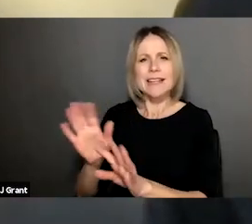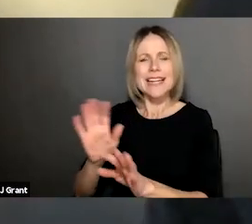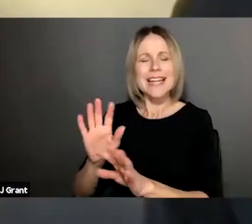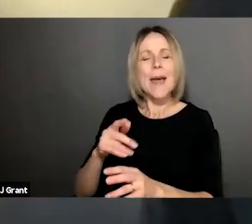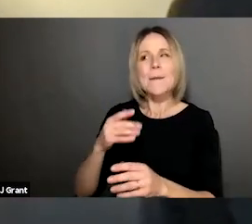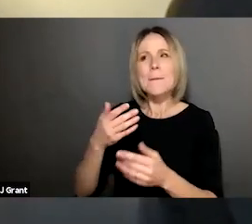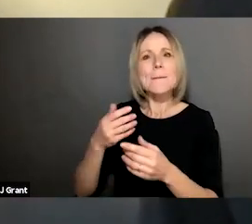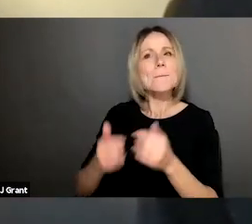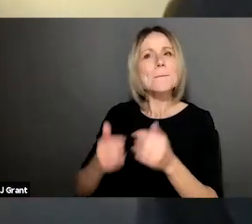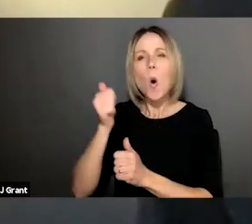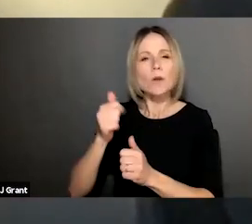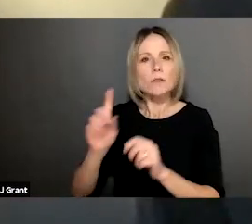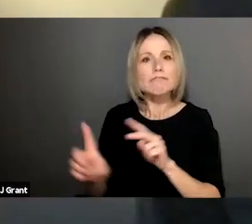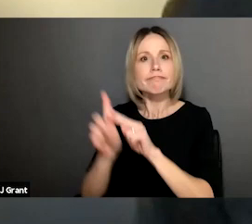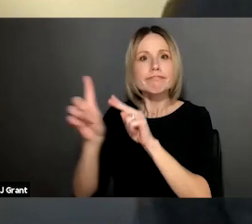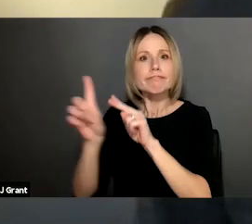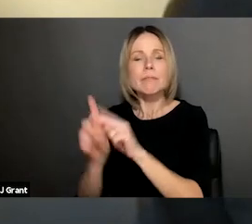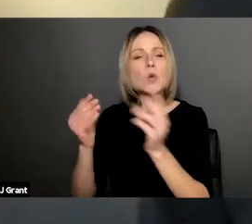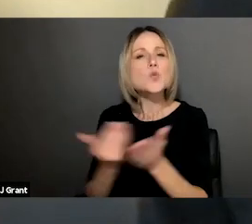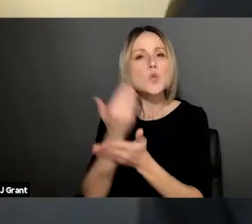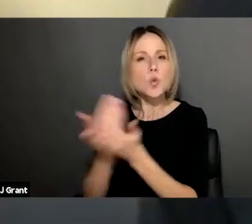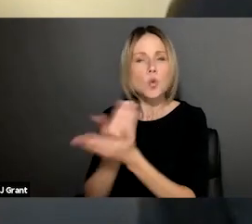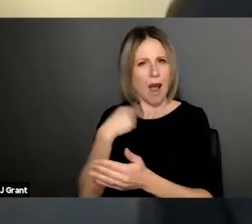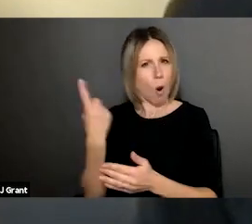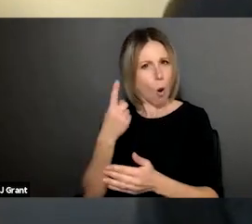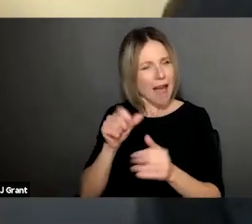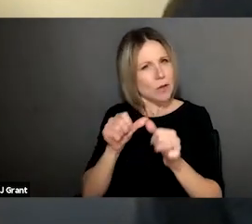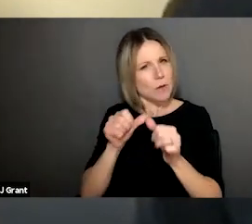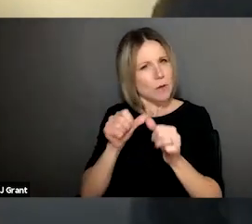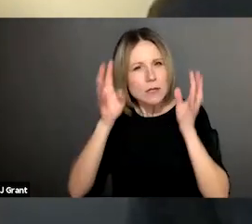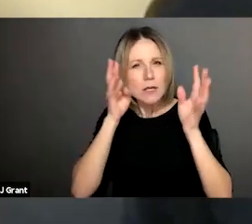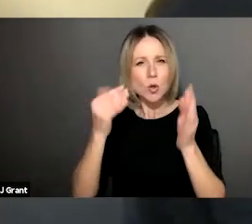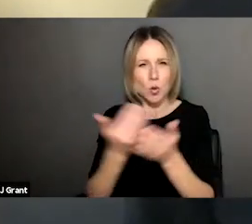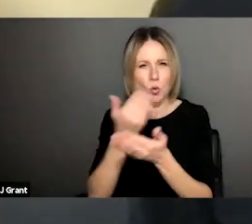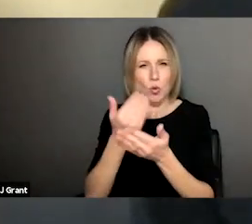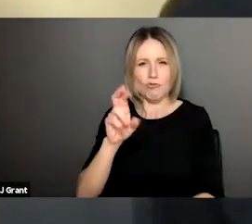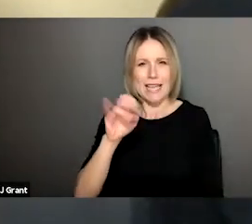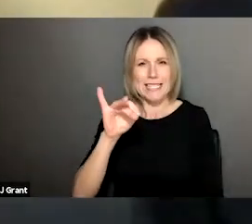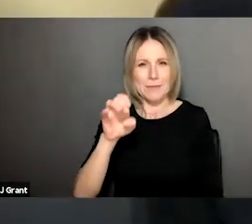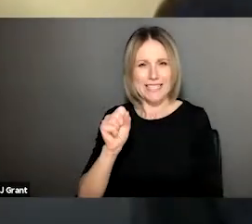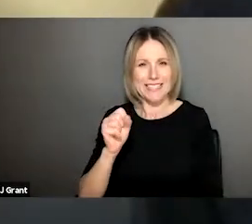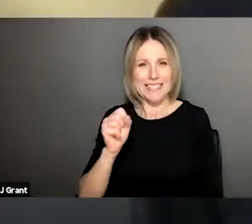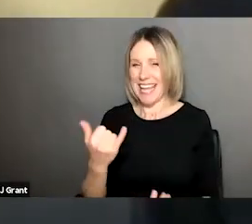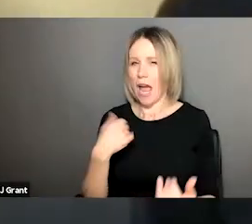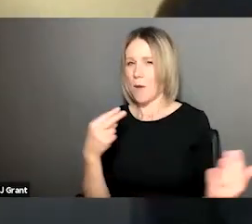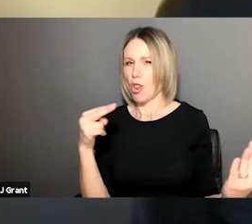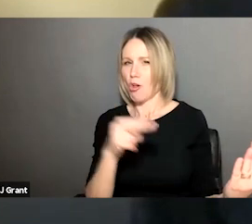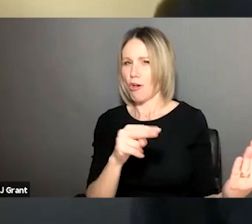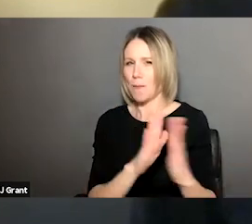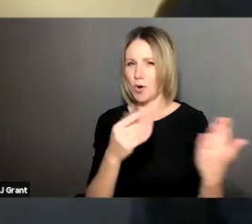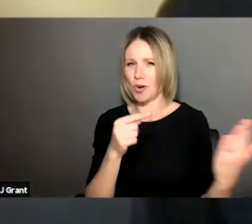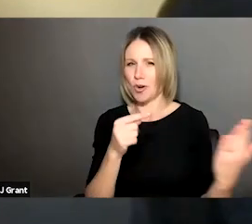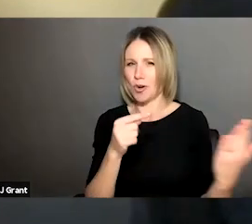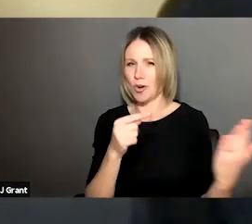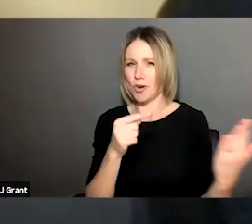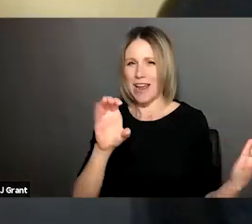up with new ones. And so what was so great about, and I'm looking at the book right now, off to my side.